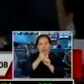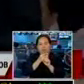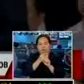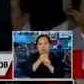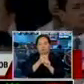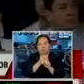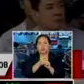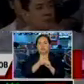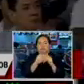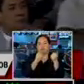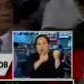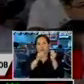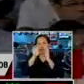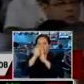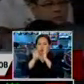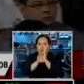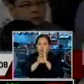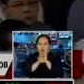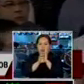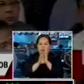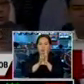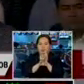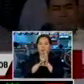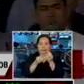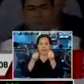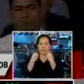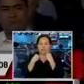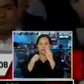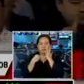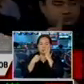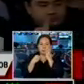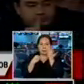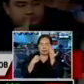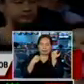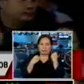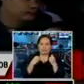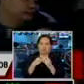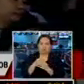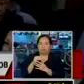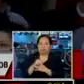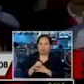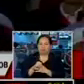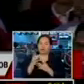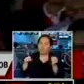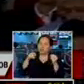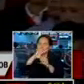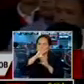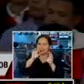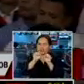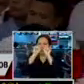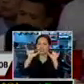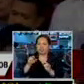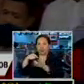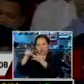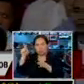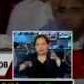the Constitution has provided this mechanism as part of our system of checks and balances and of